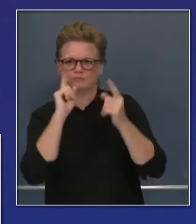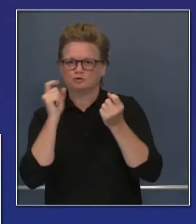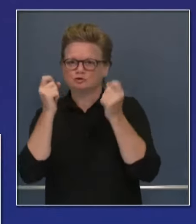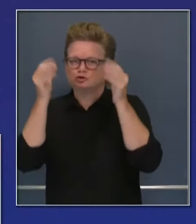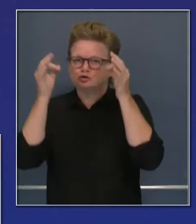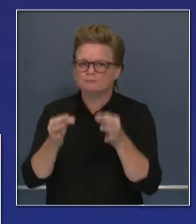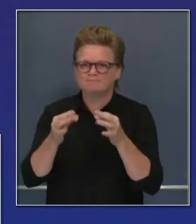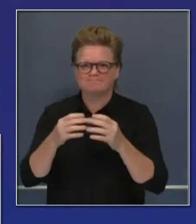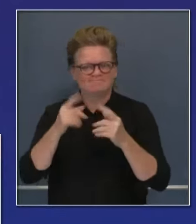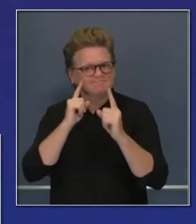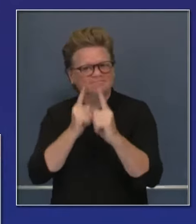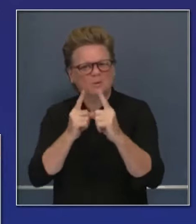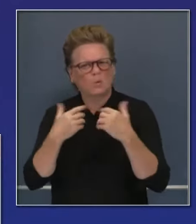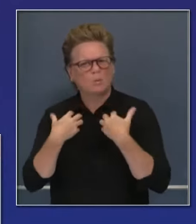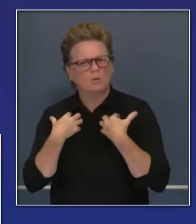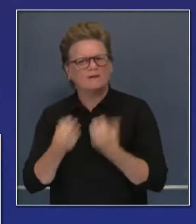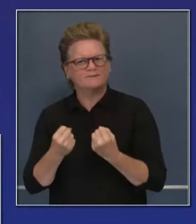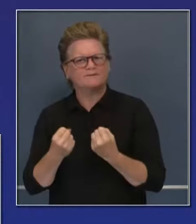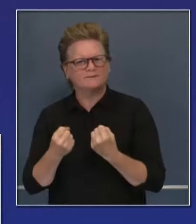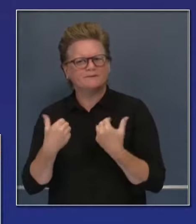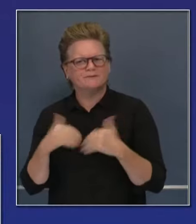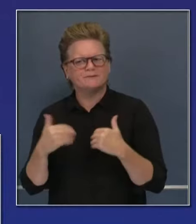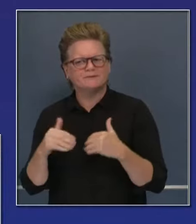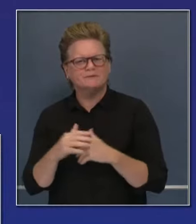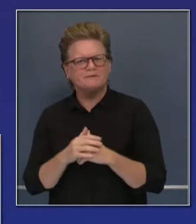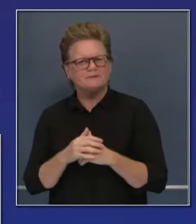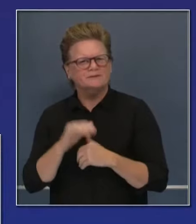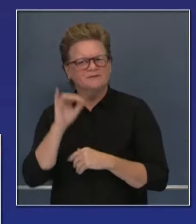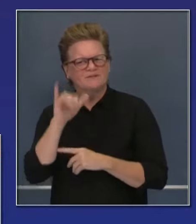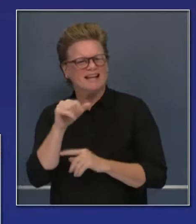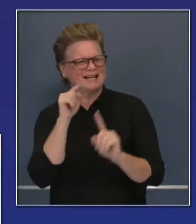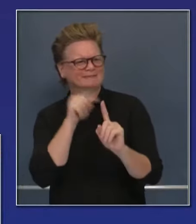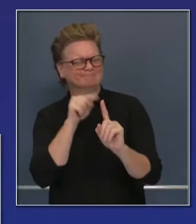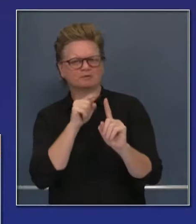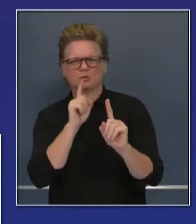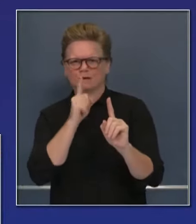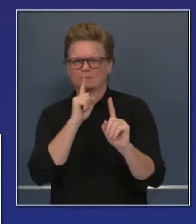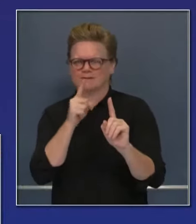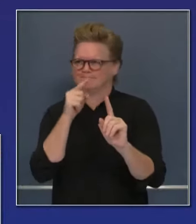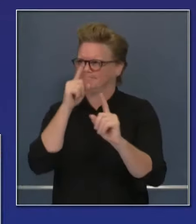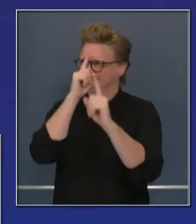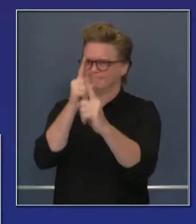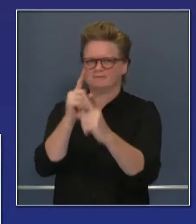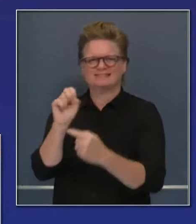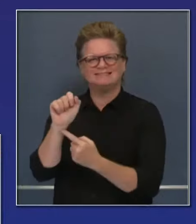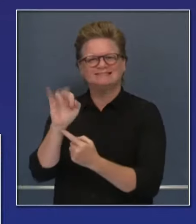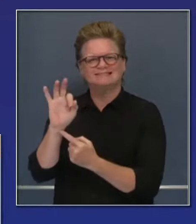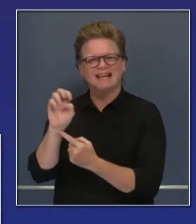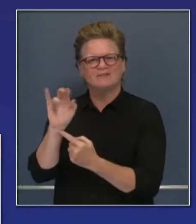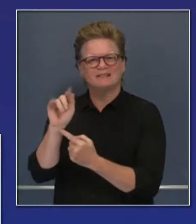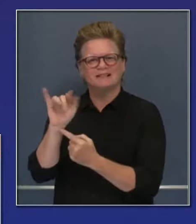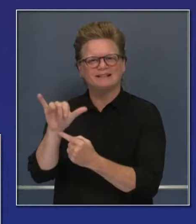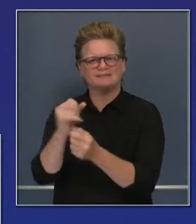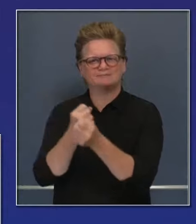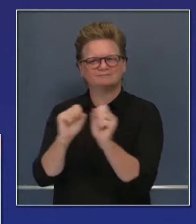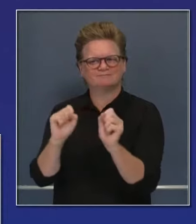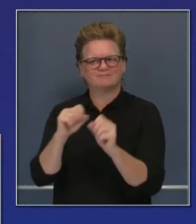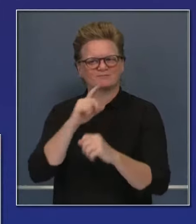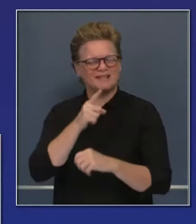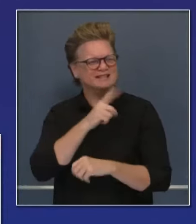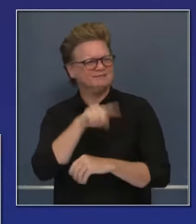always is top of mind, that they stretched the limits of capacity in terms of the utilization of these